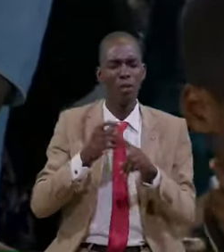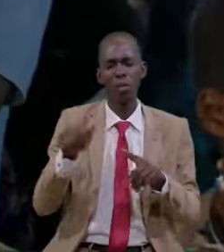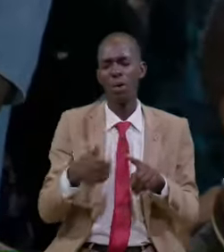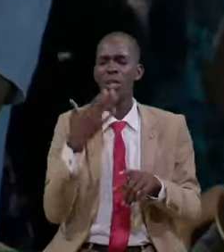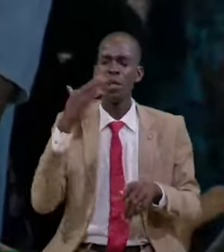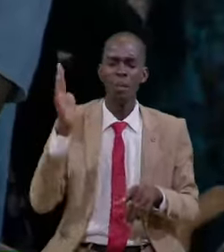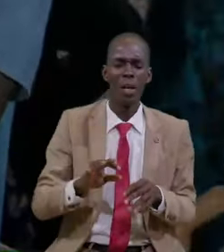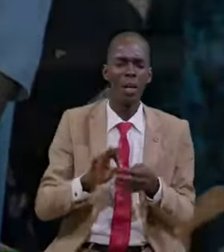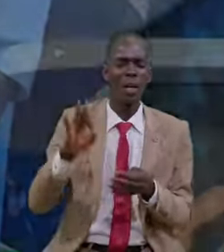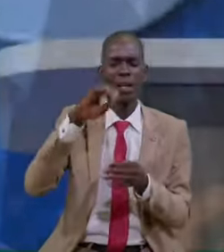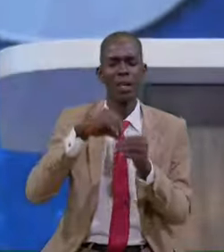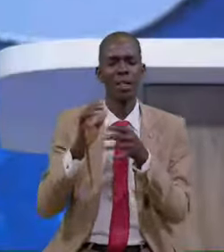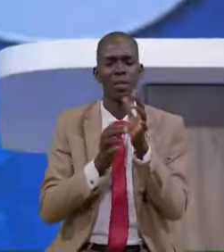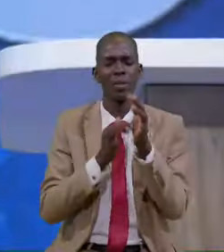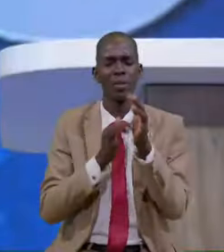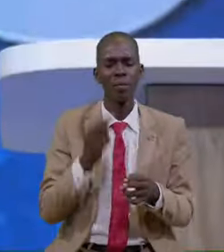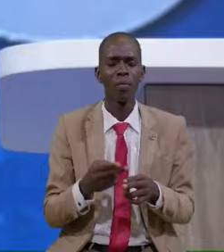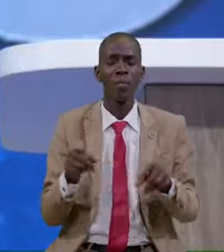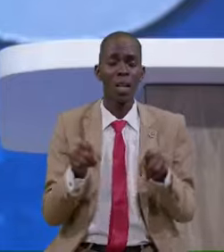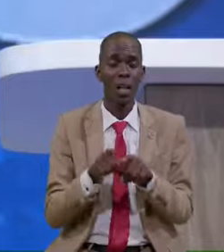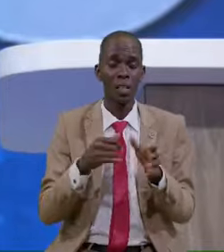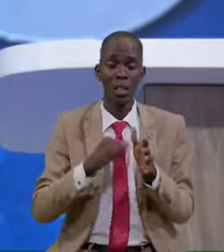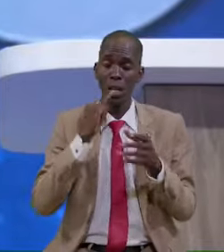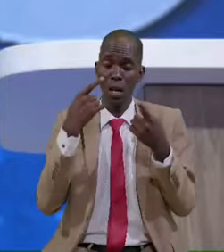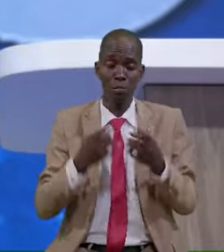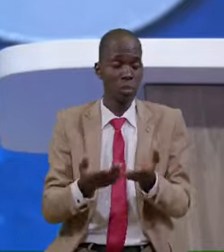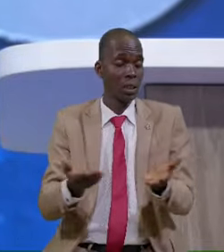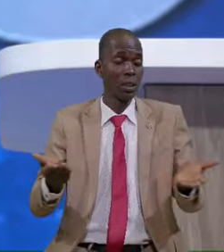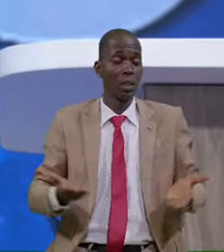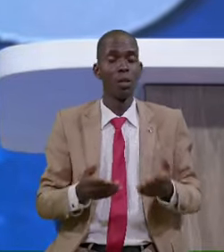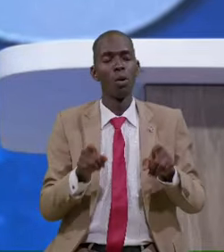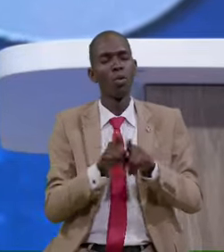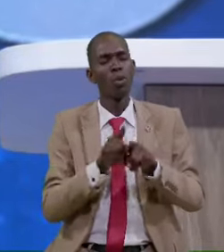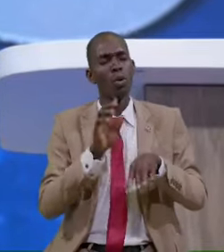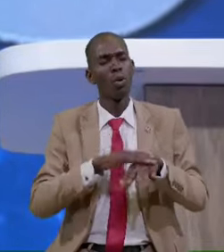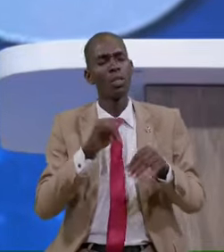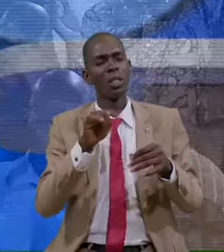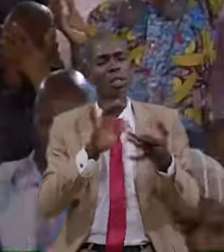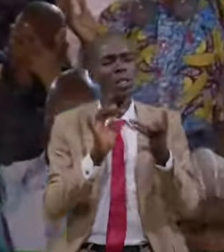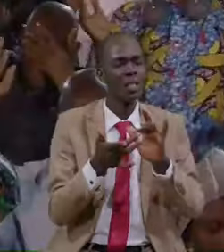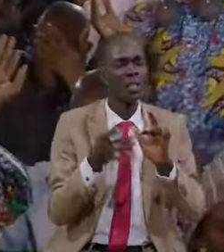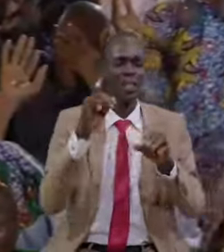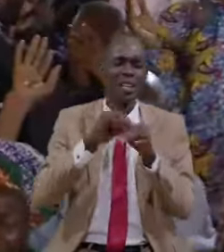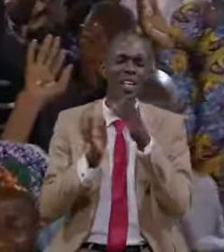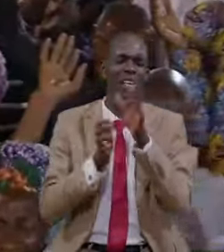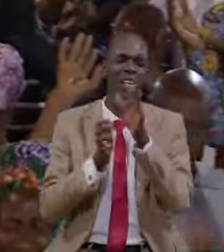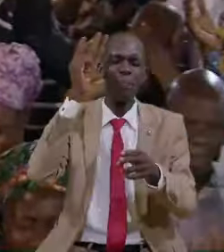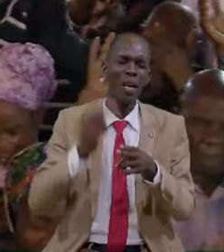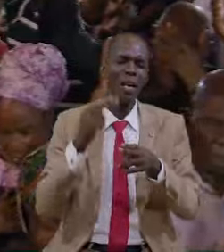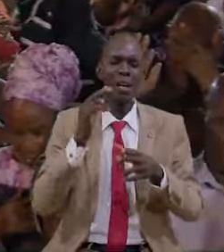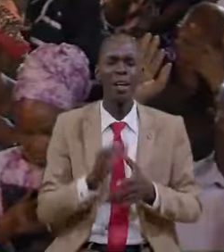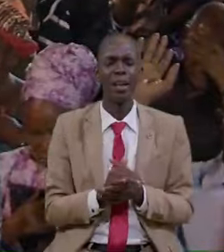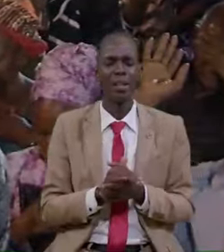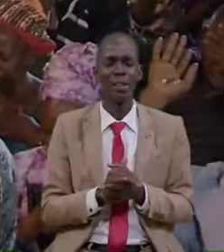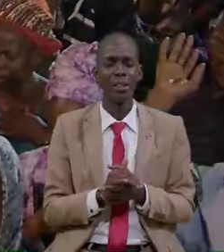spirit. As it's happening here online, in Jesus' name. Over